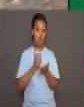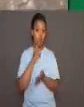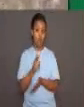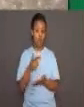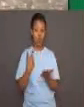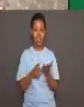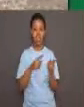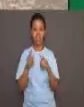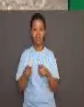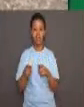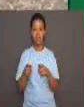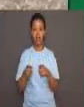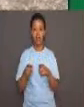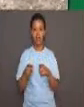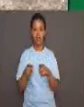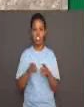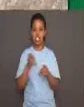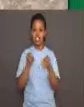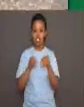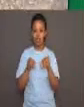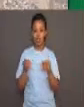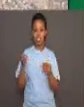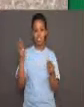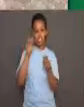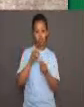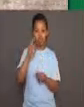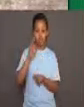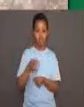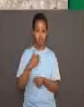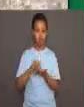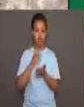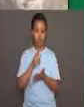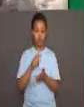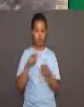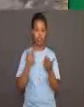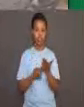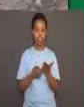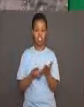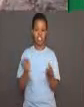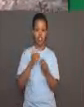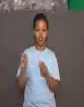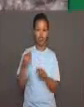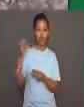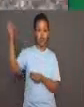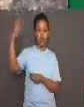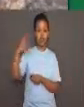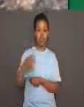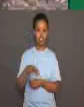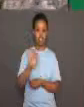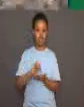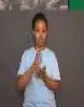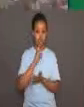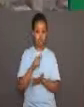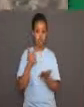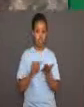This increased rate of movement is a response to the increase in light. This is